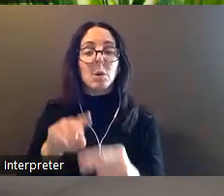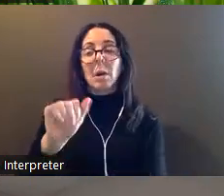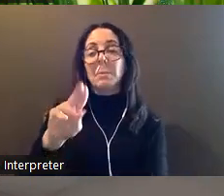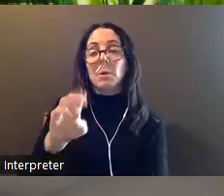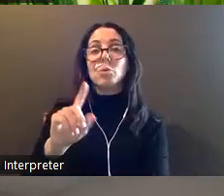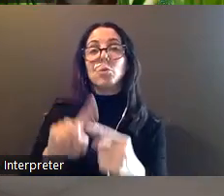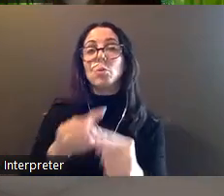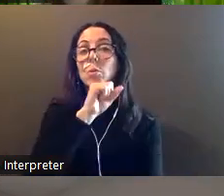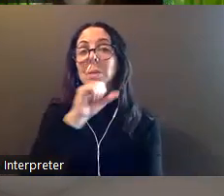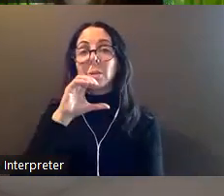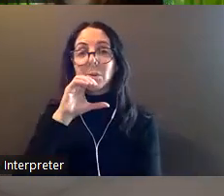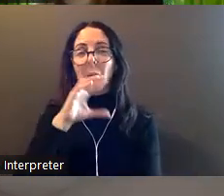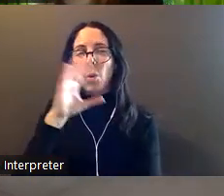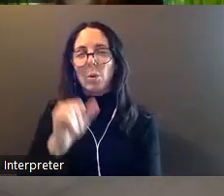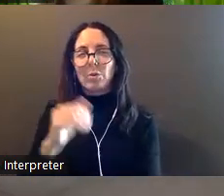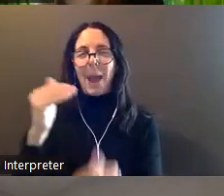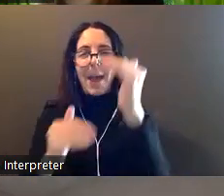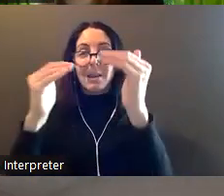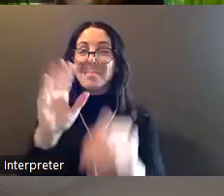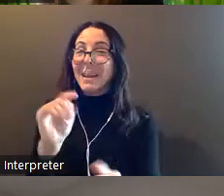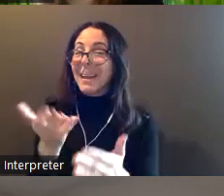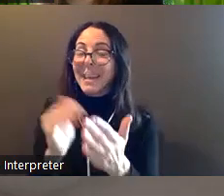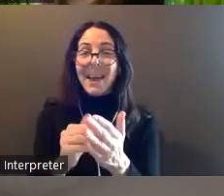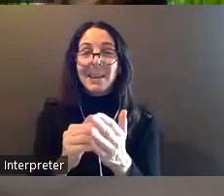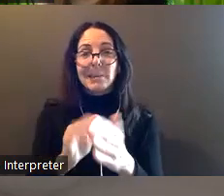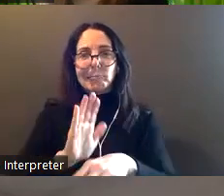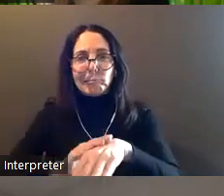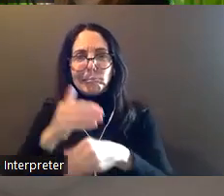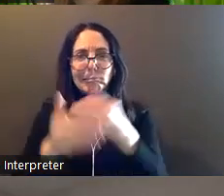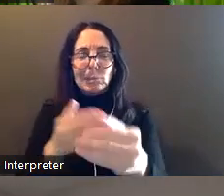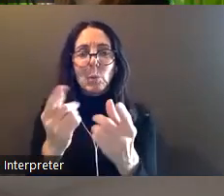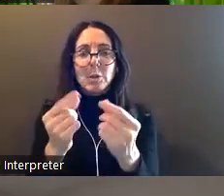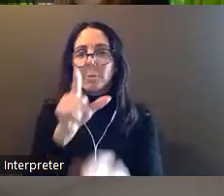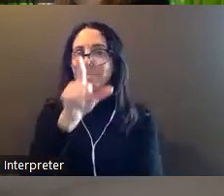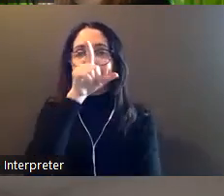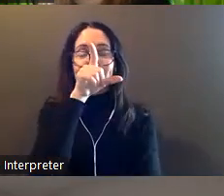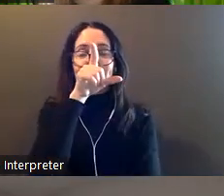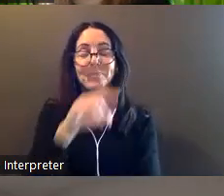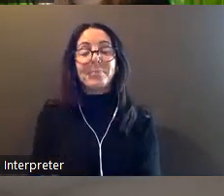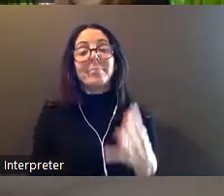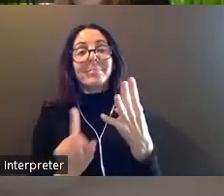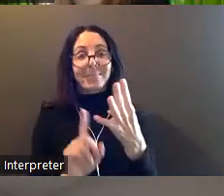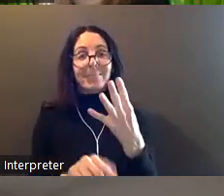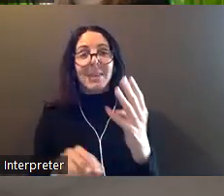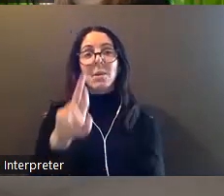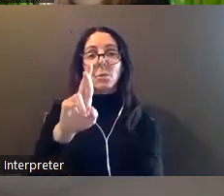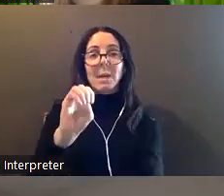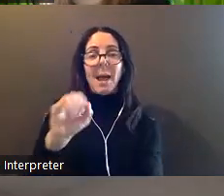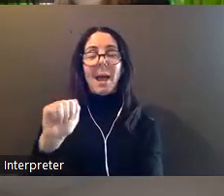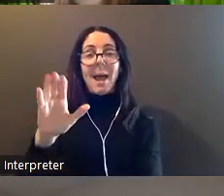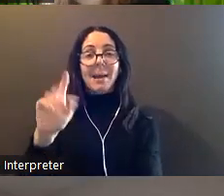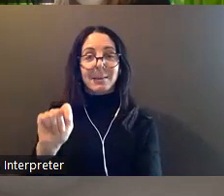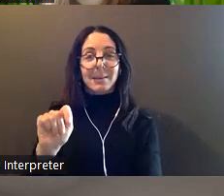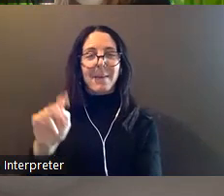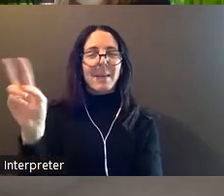adults, but again has no specific guidance. We also looked at REACT from Vancouver